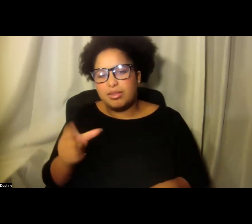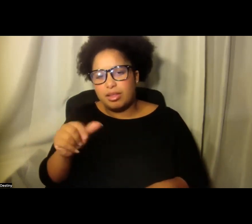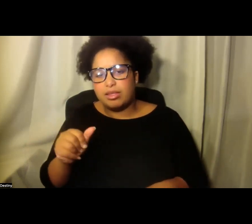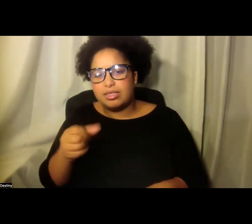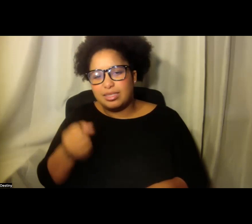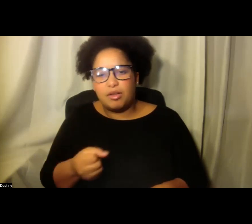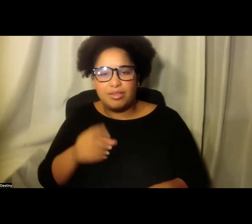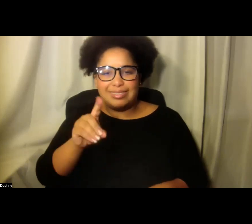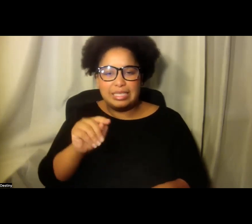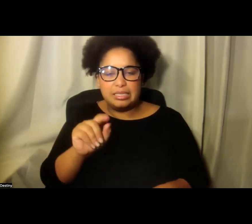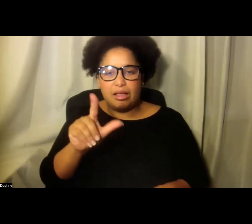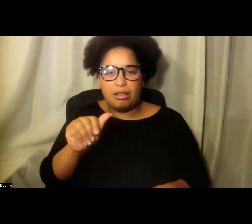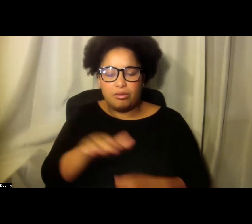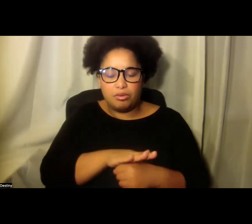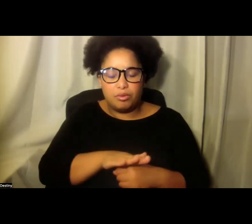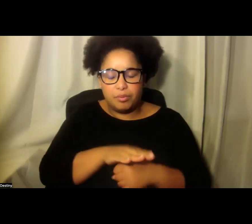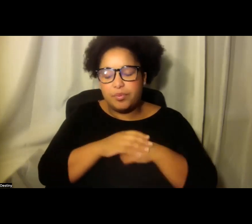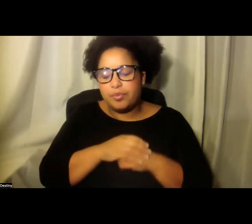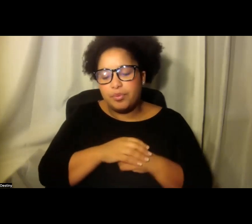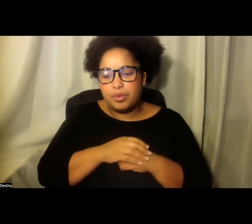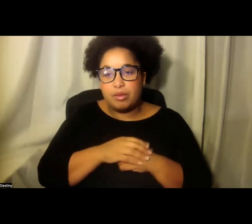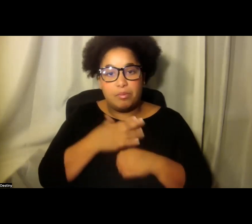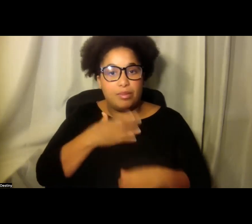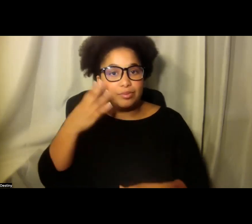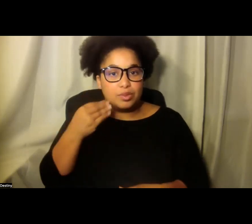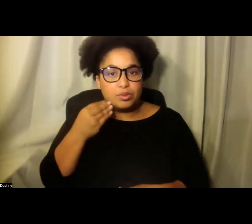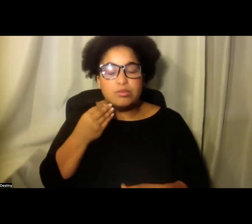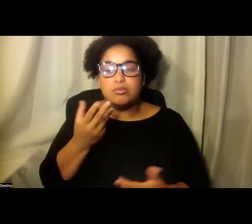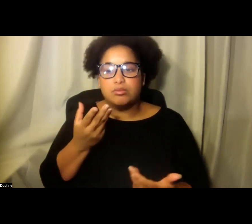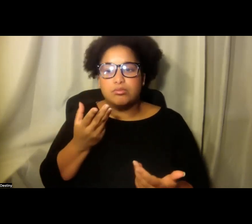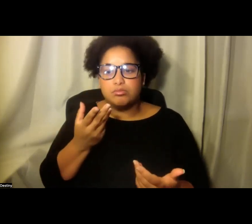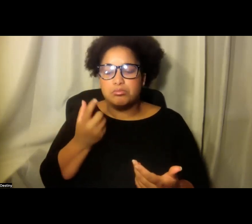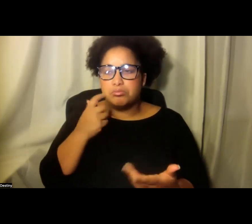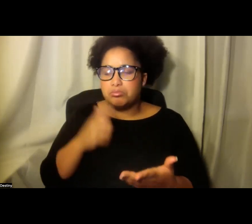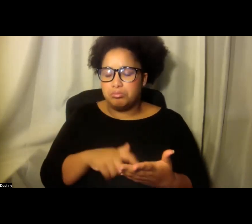Los Angeles. And based on my experience, I could tell certainly there were a lot of